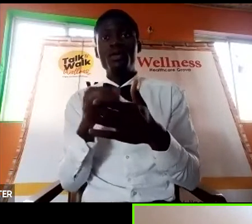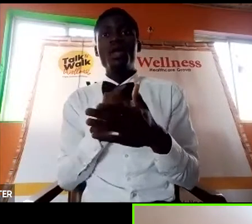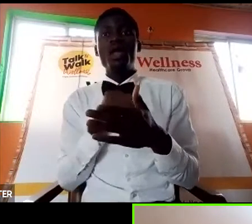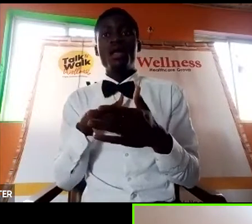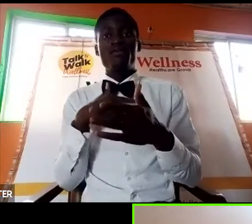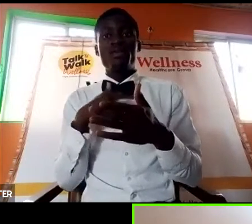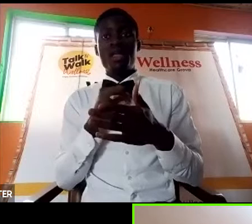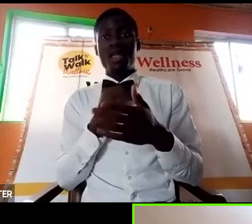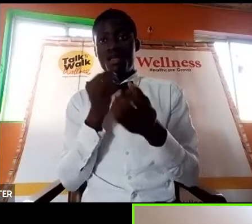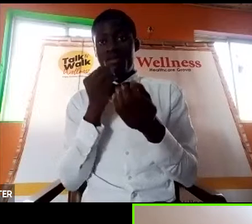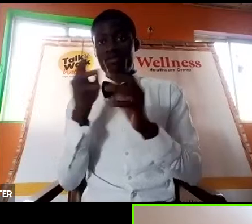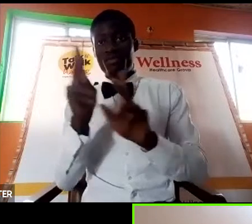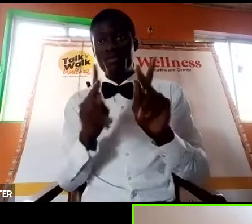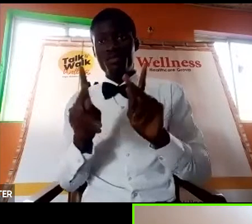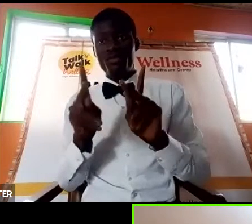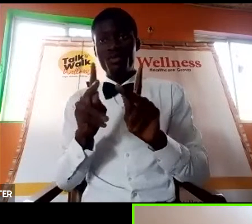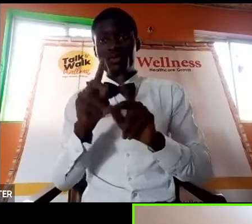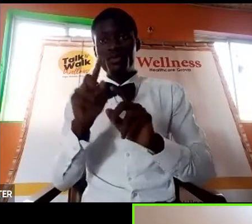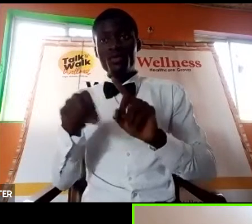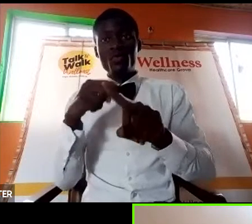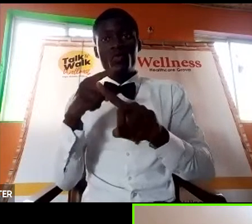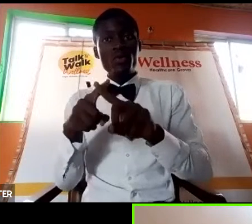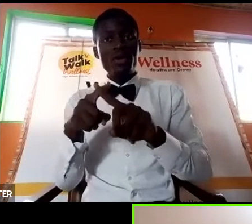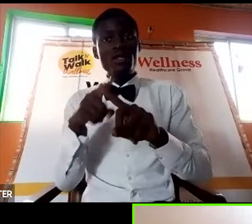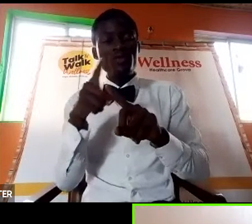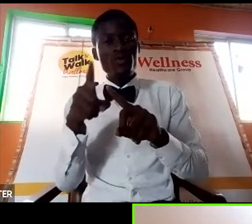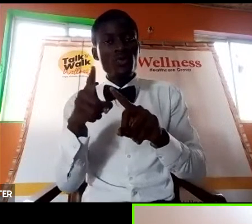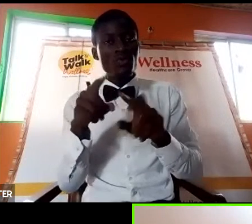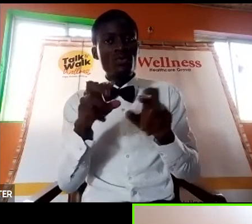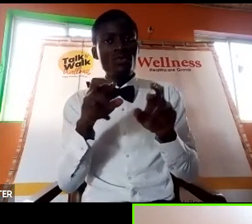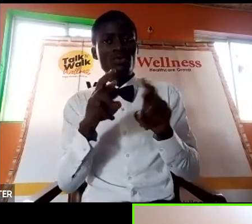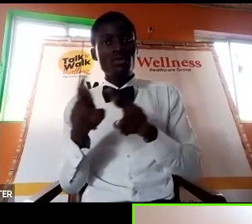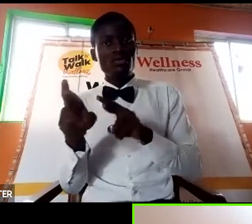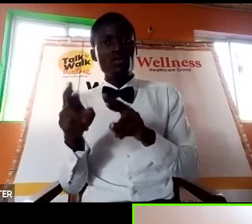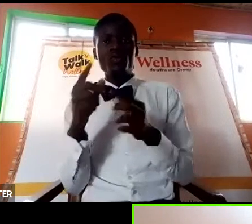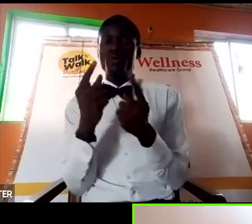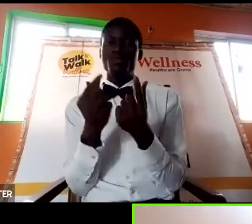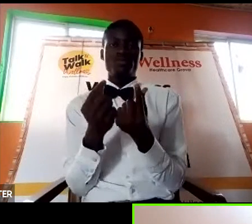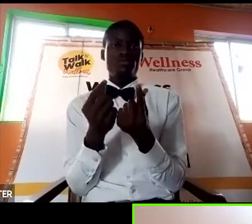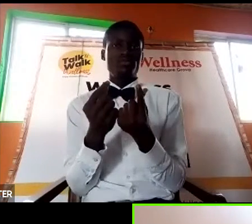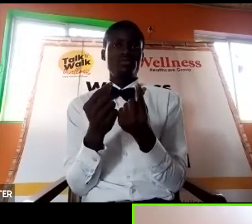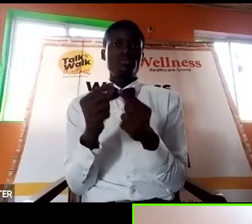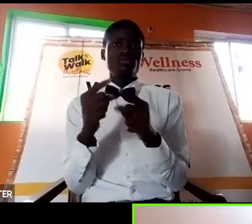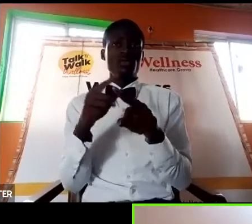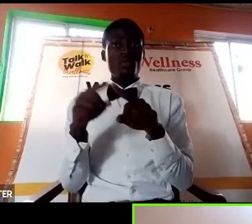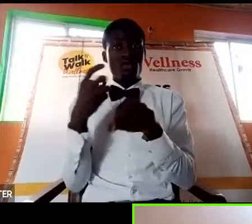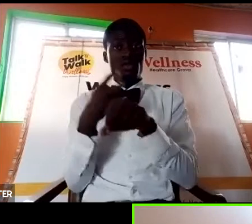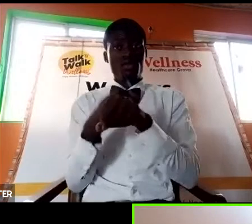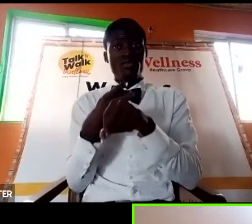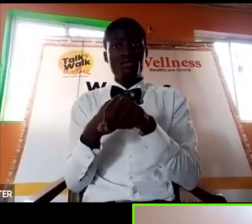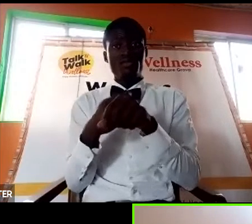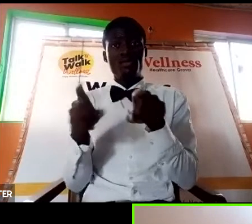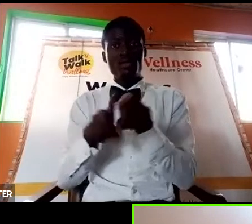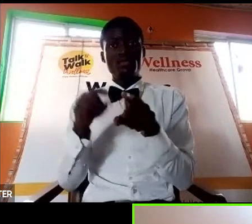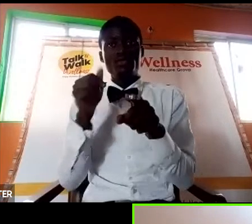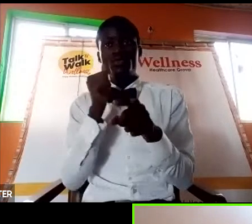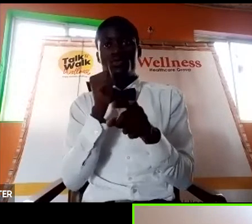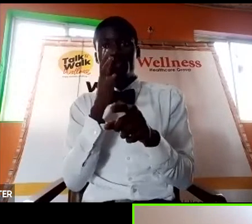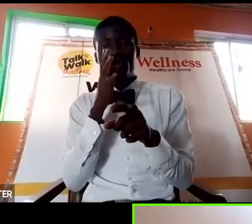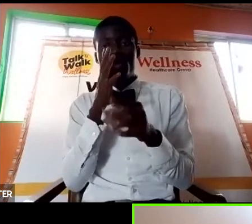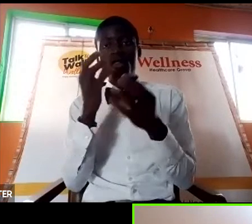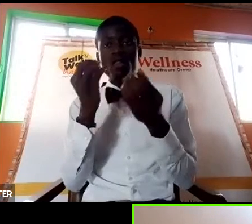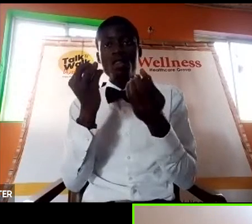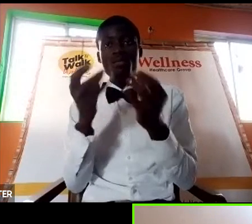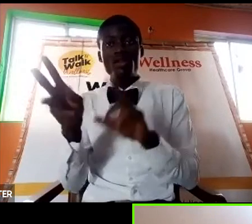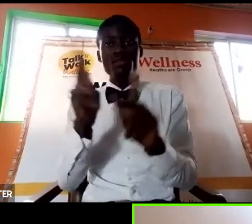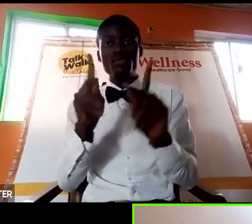when you are stressed, only if you understand, but it's difficult for us as human. Because a lot of people, when they are stressed, they don't want